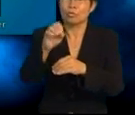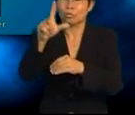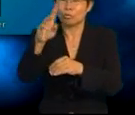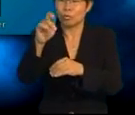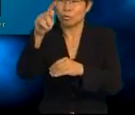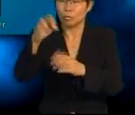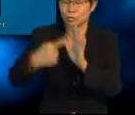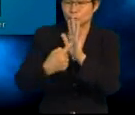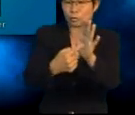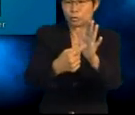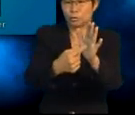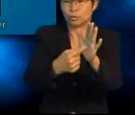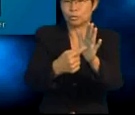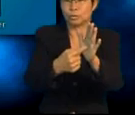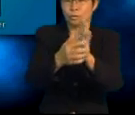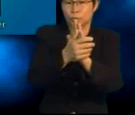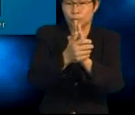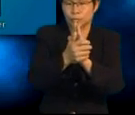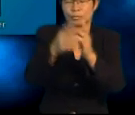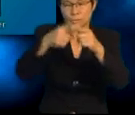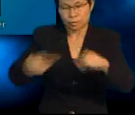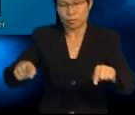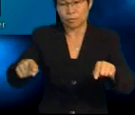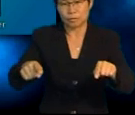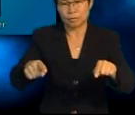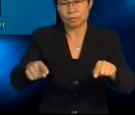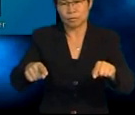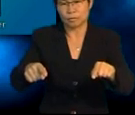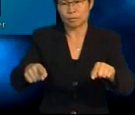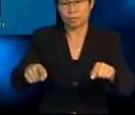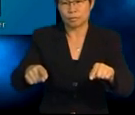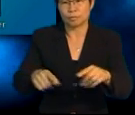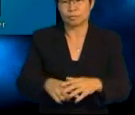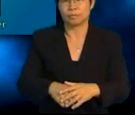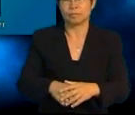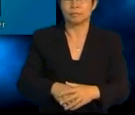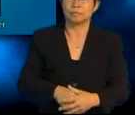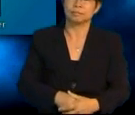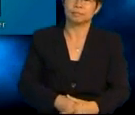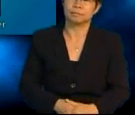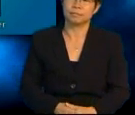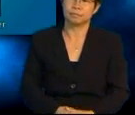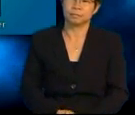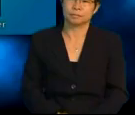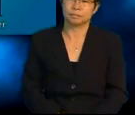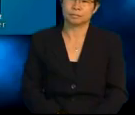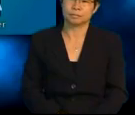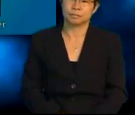voltmeter will show us the potential difference across the resistor R.